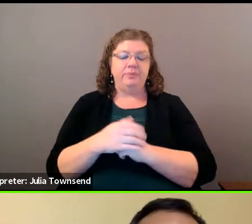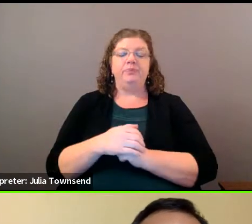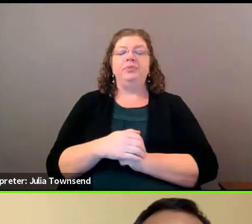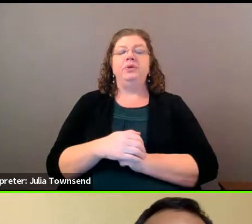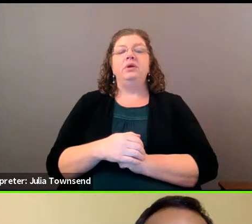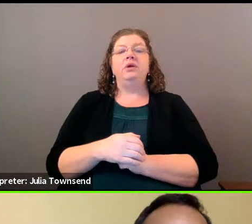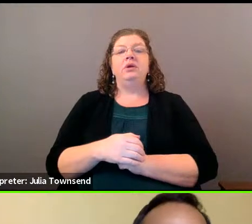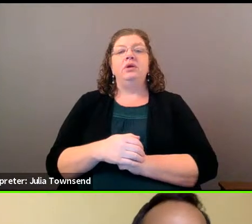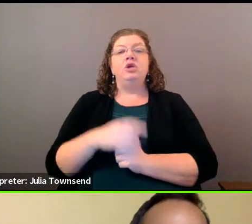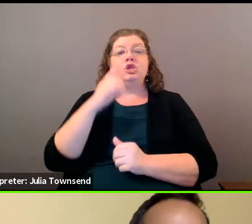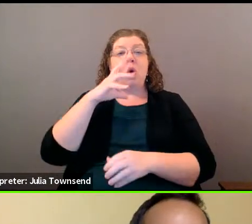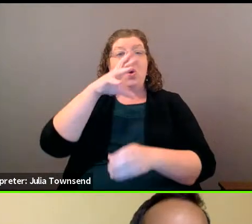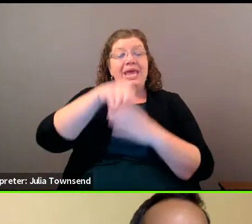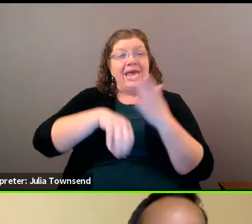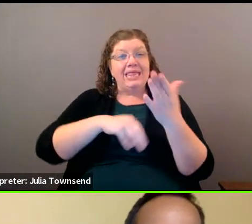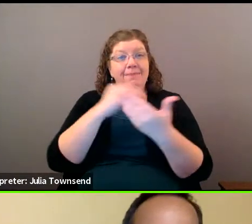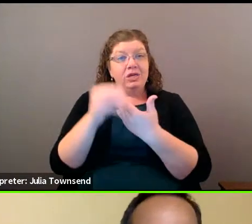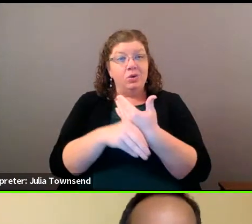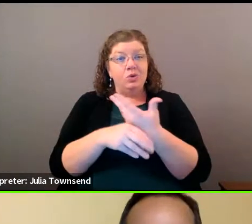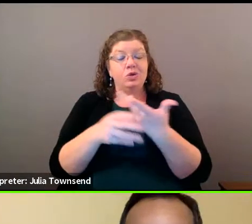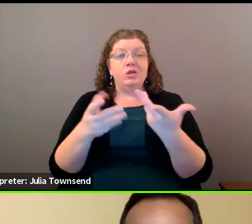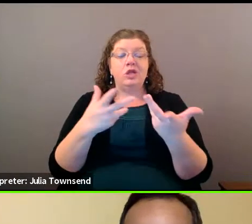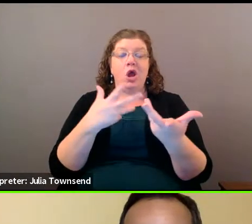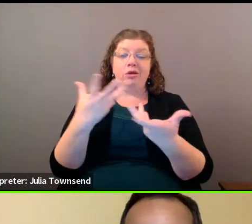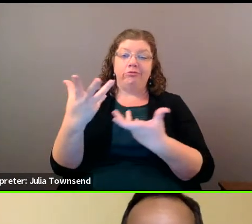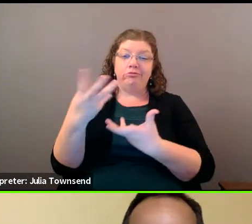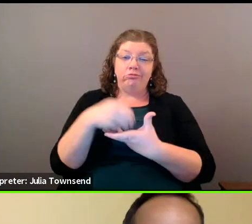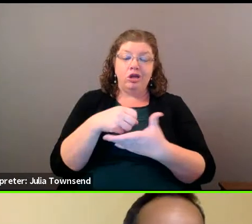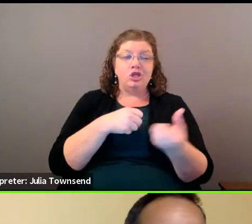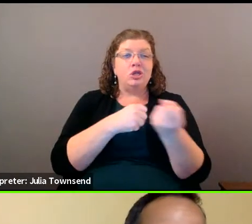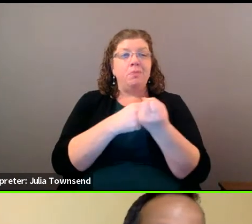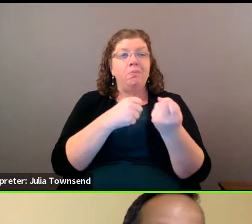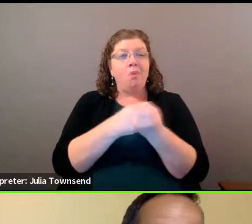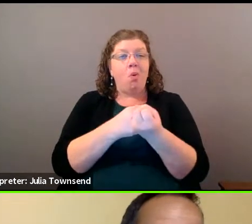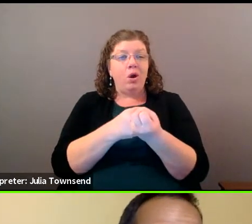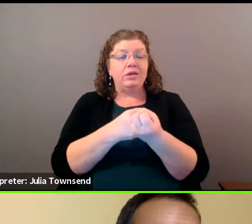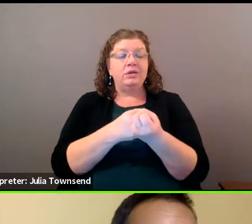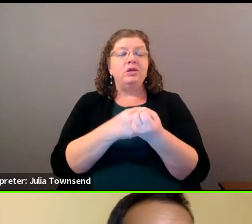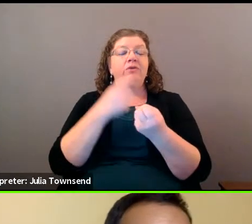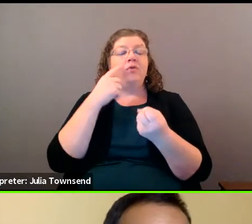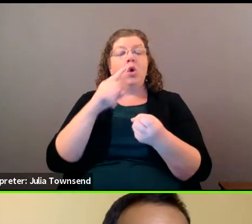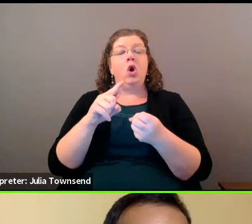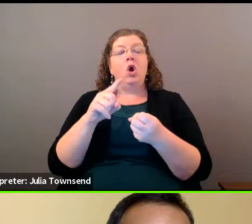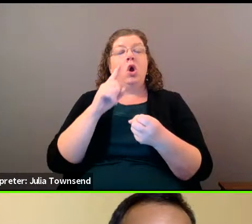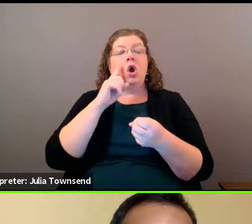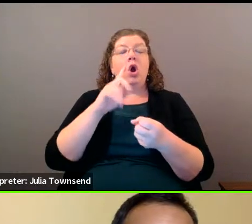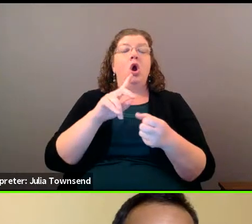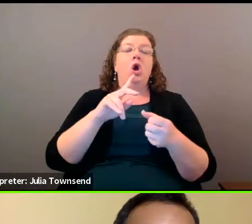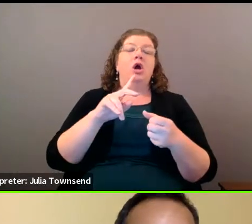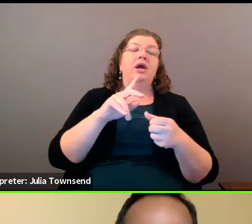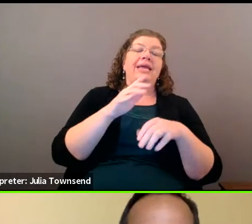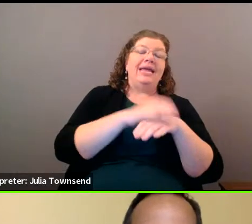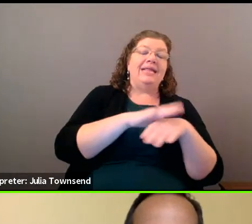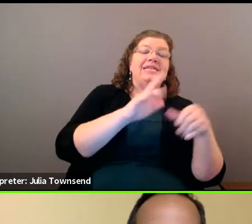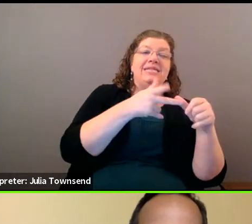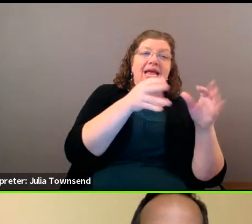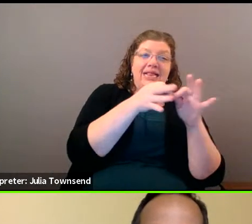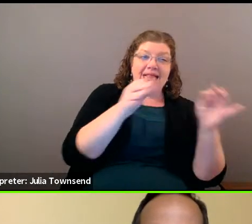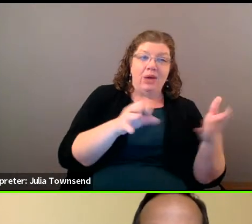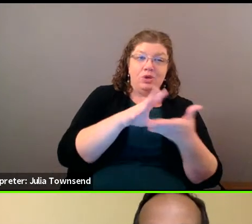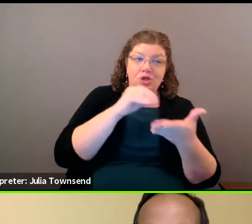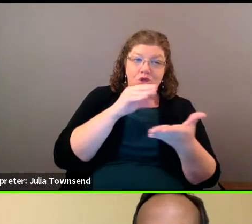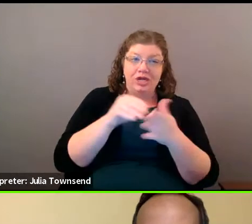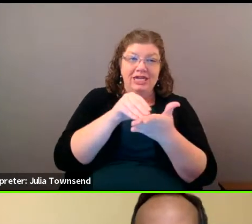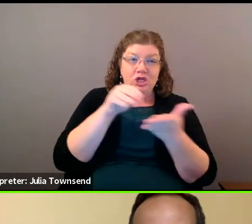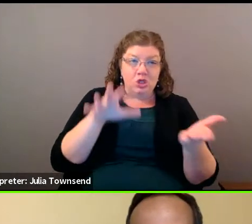in the materials, there are built-in supports for our emergent multilingual students through